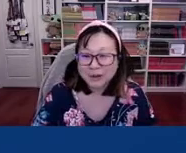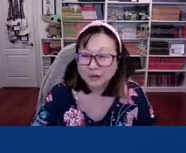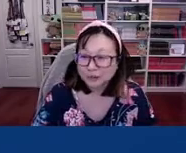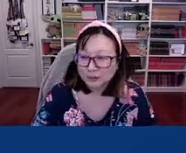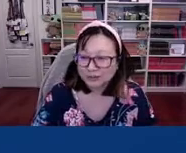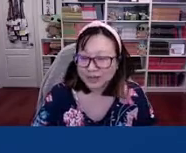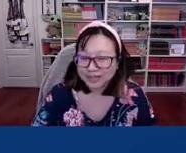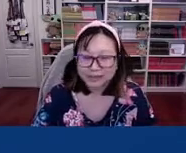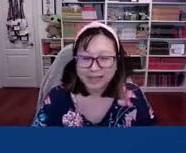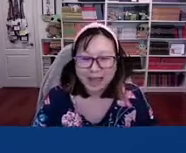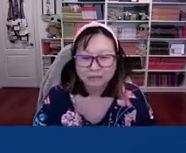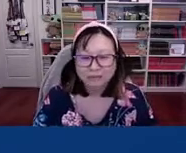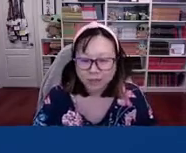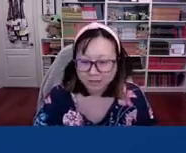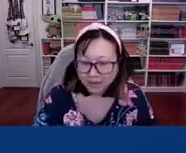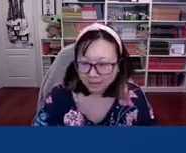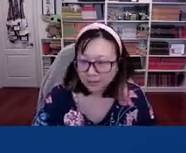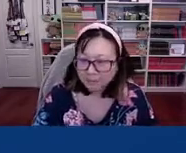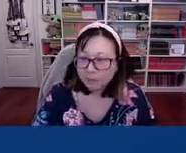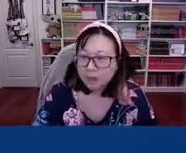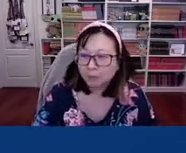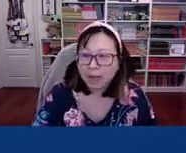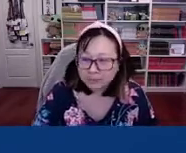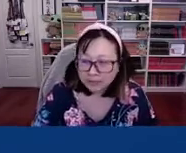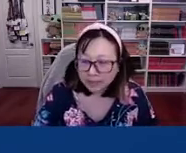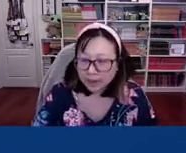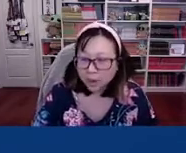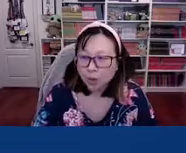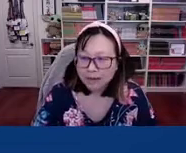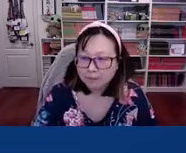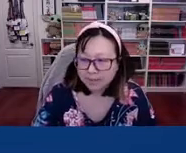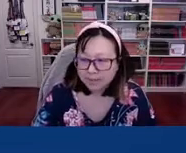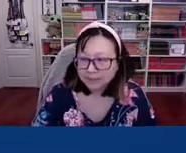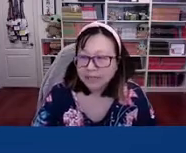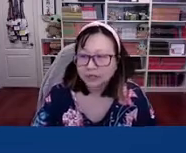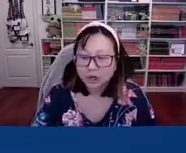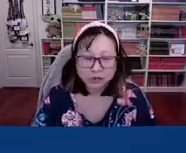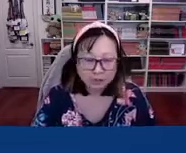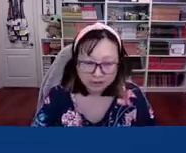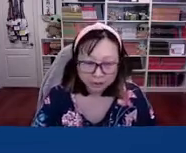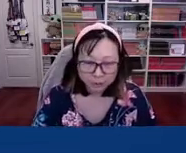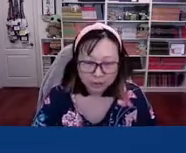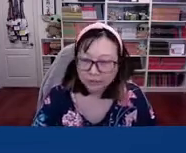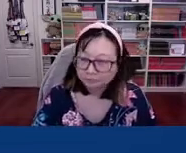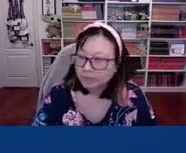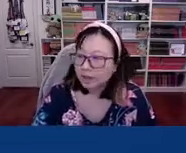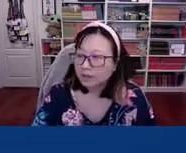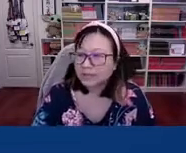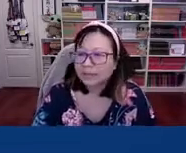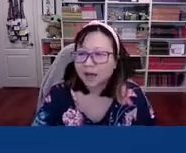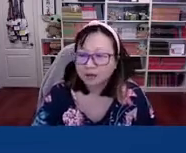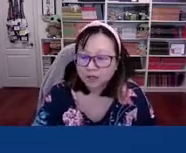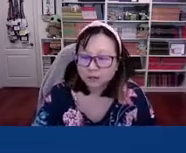some notable books of his because they have great titles: Brown Skin, White Minds, Internalized Oppression,